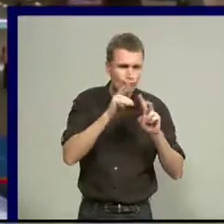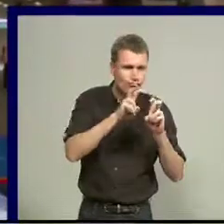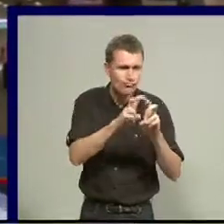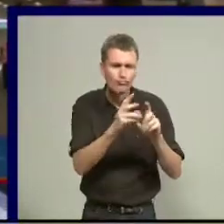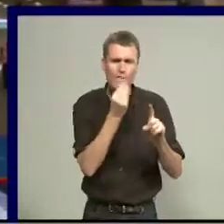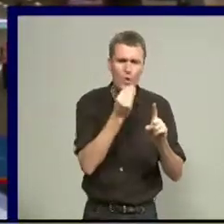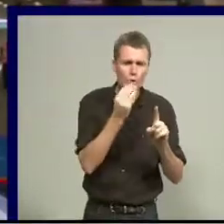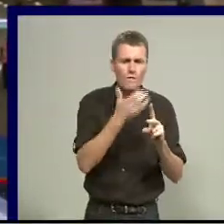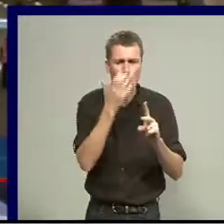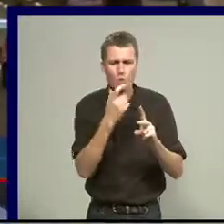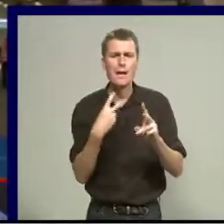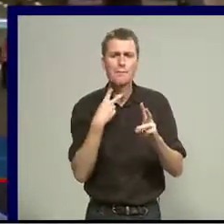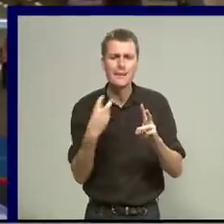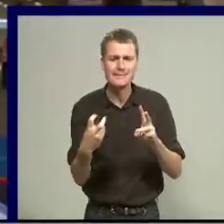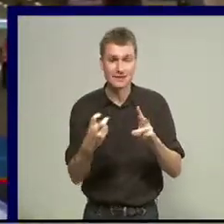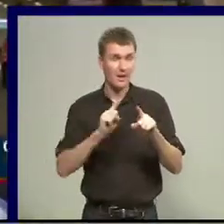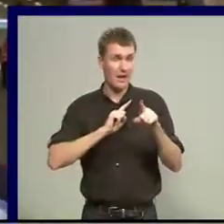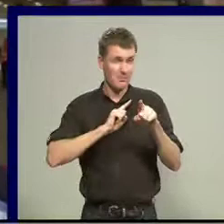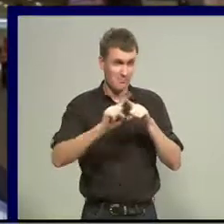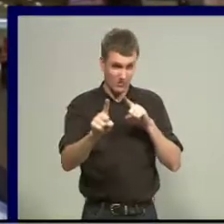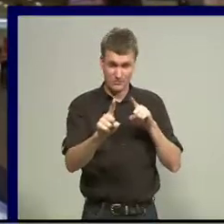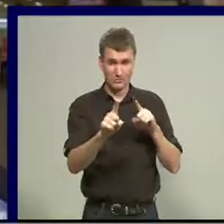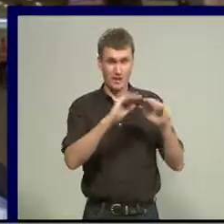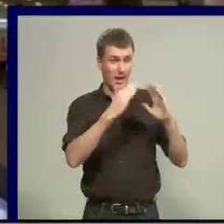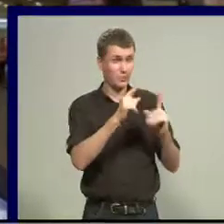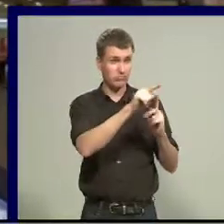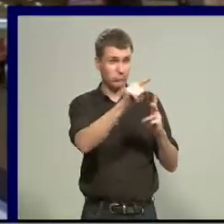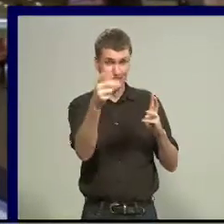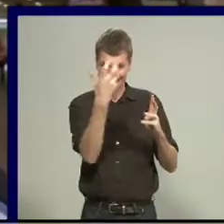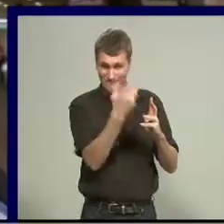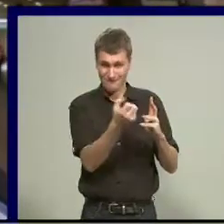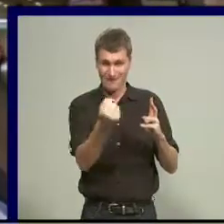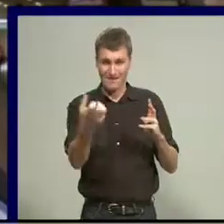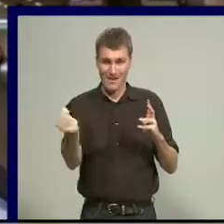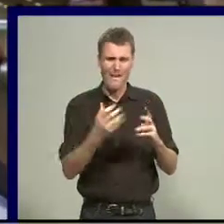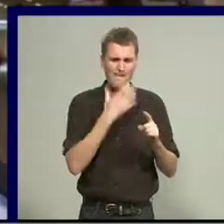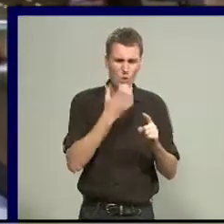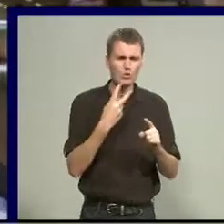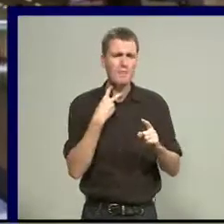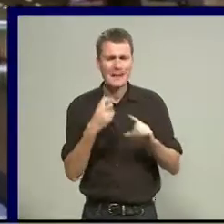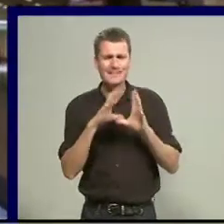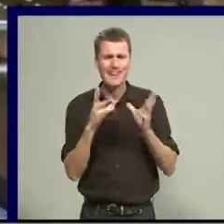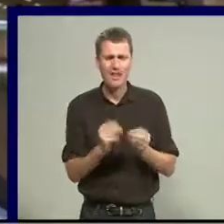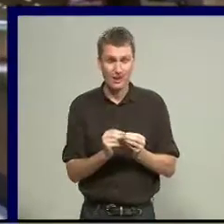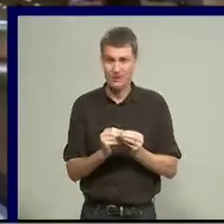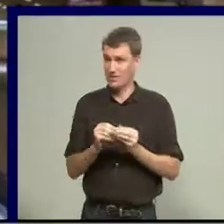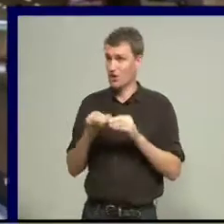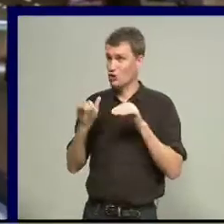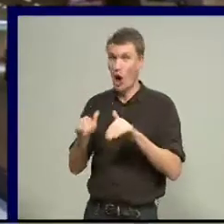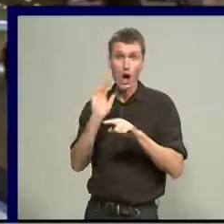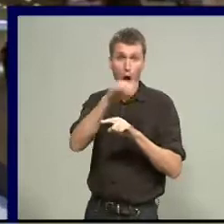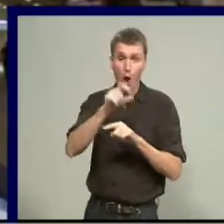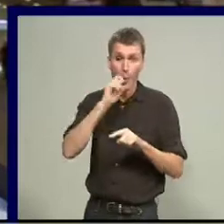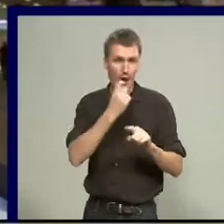from maybe a student flat, doesn't actually, have food, fruit or meat. So if they go home, they'll constantly be sitting, constantly be trying to be